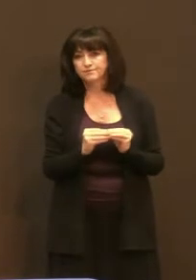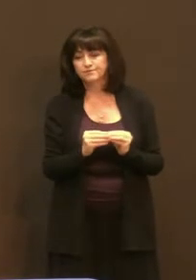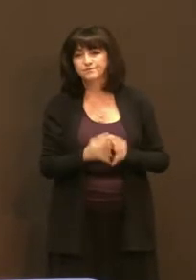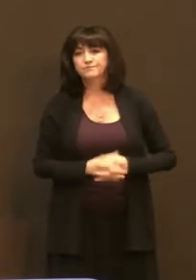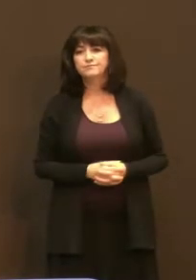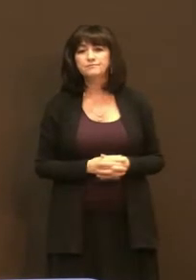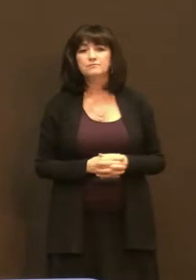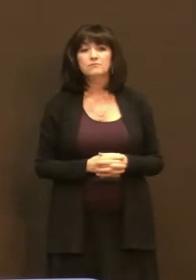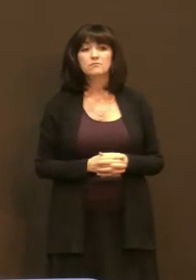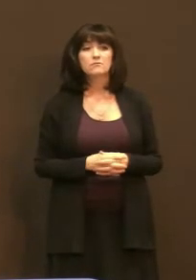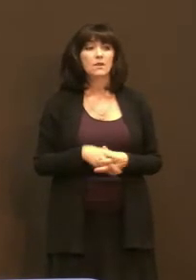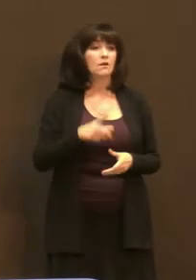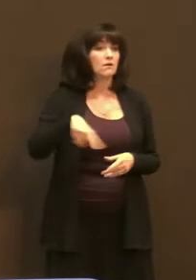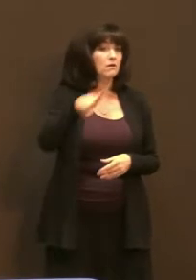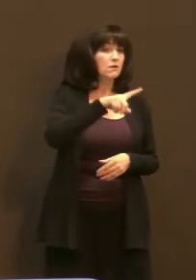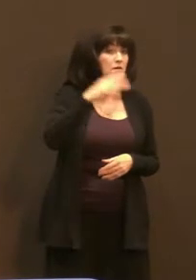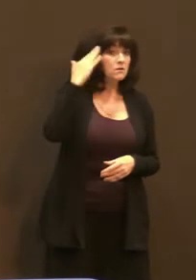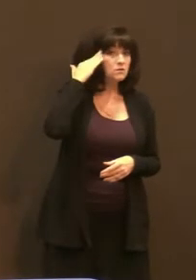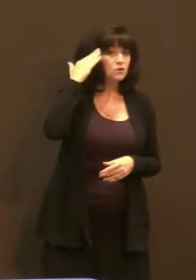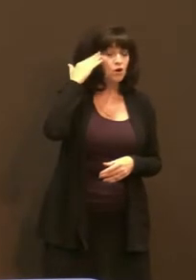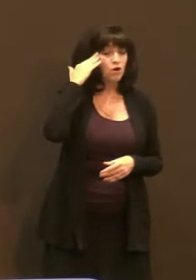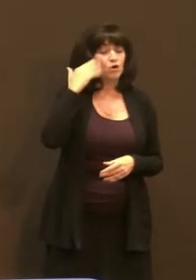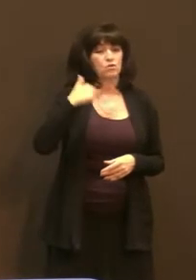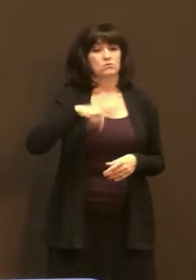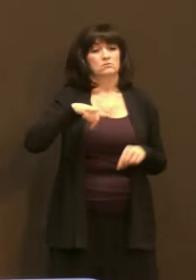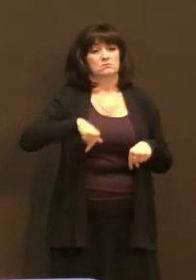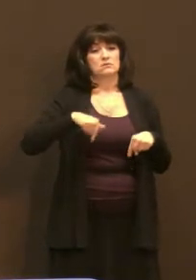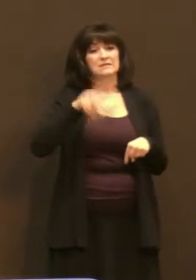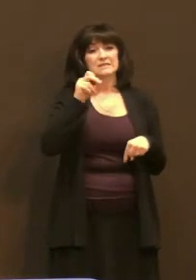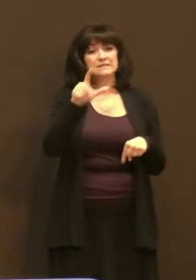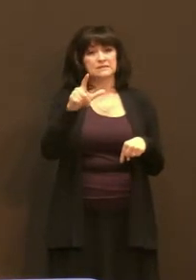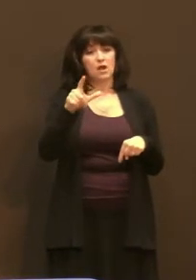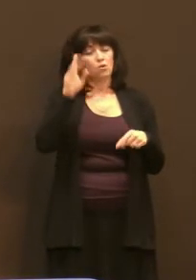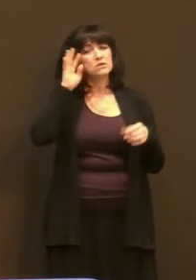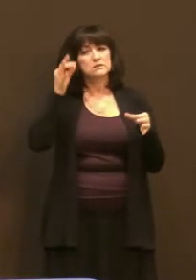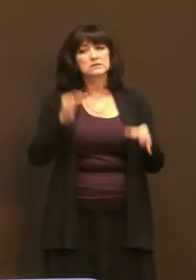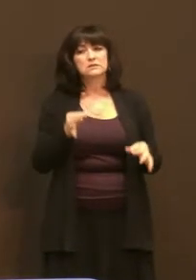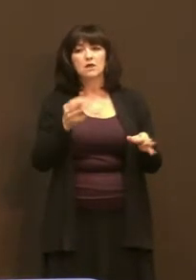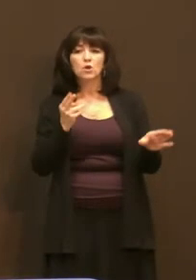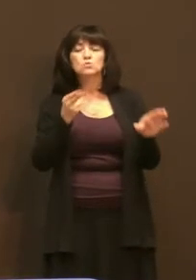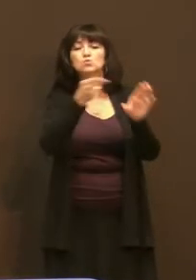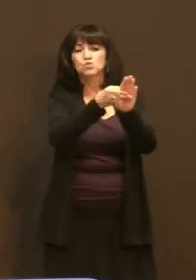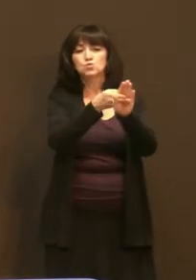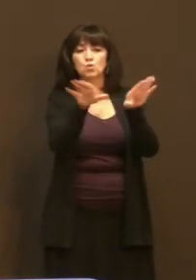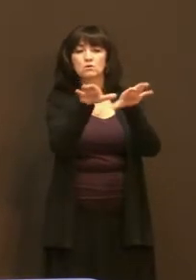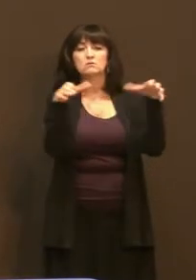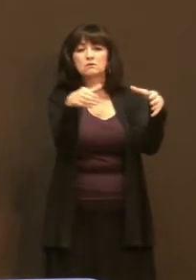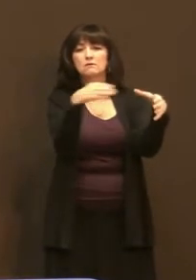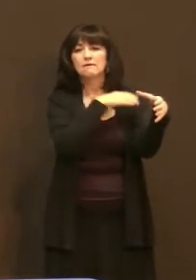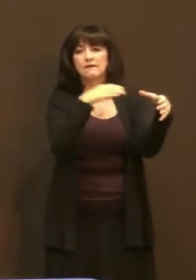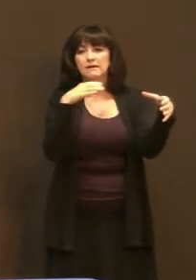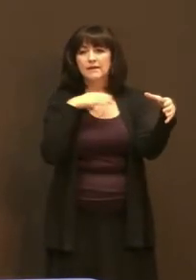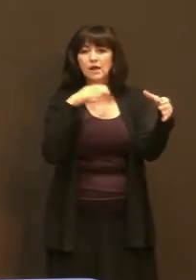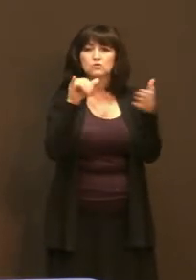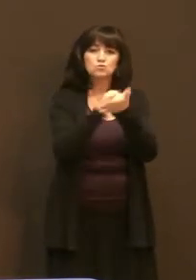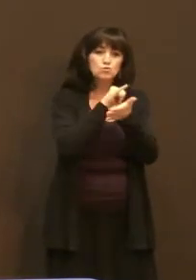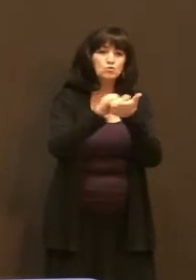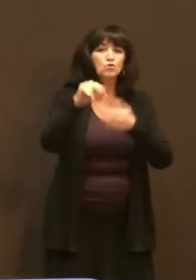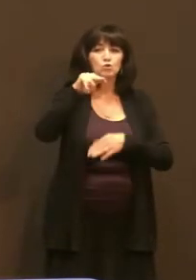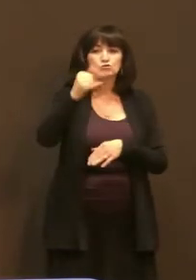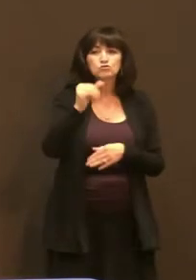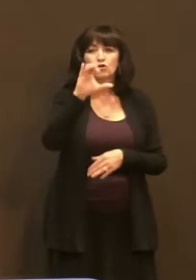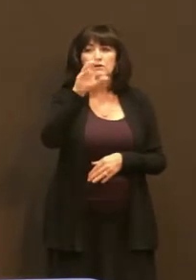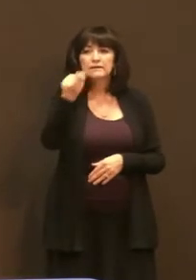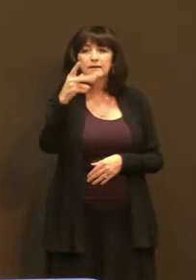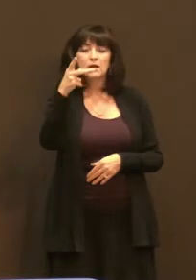Delaware, we decided to join a regional council, including the states of New York, New Jersey,